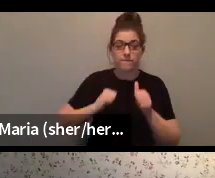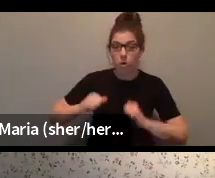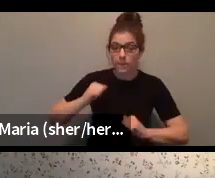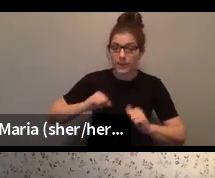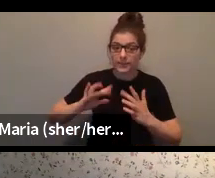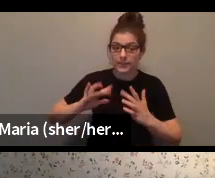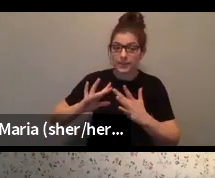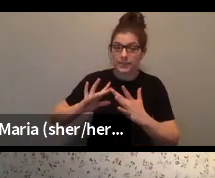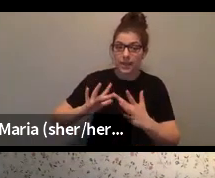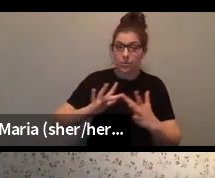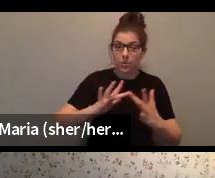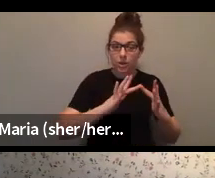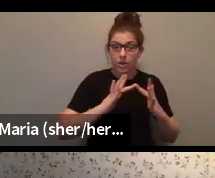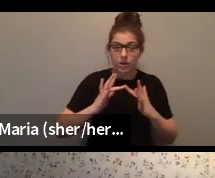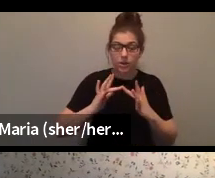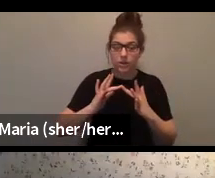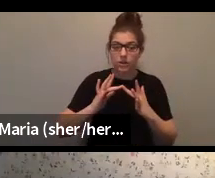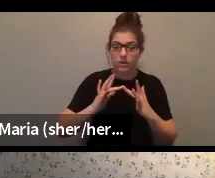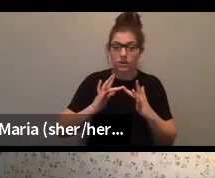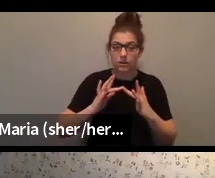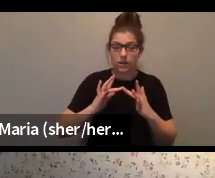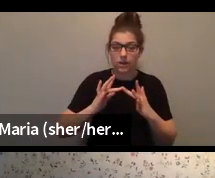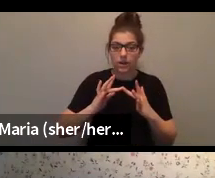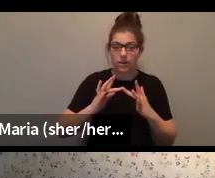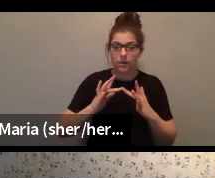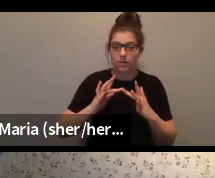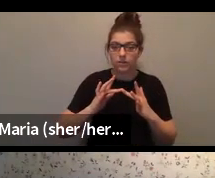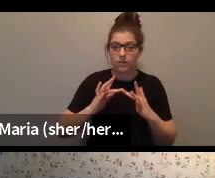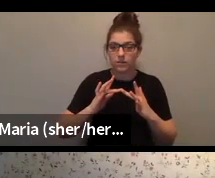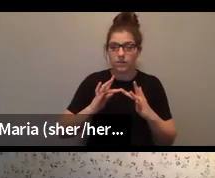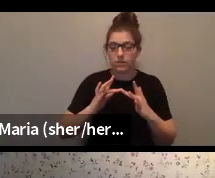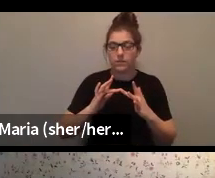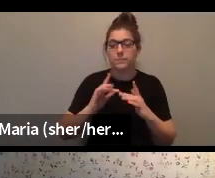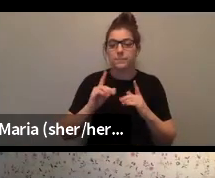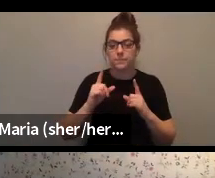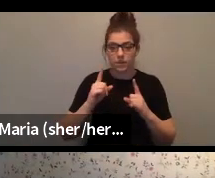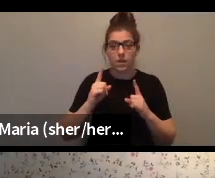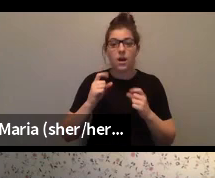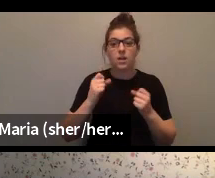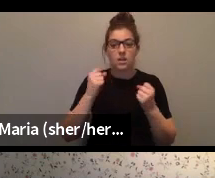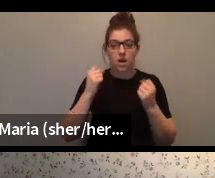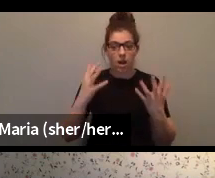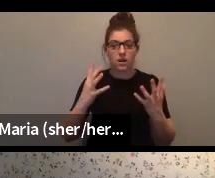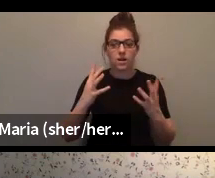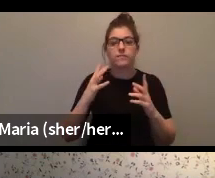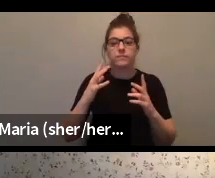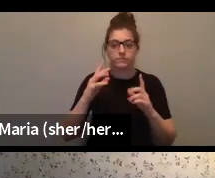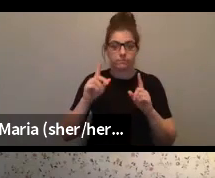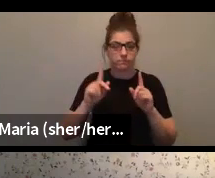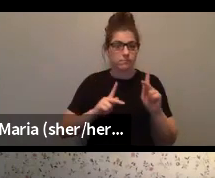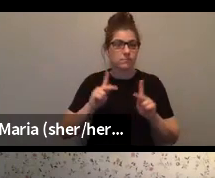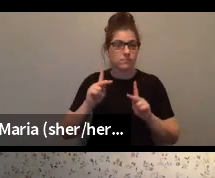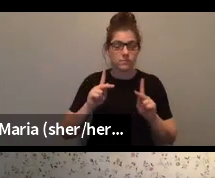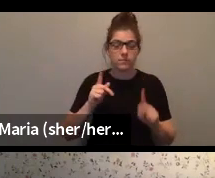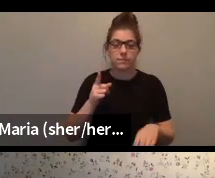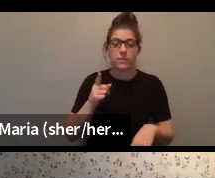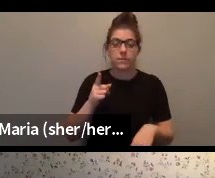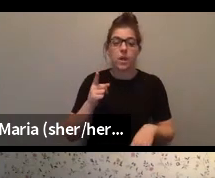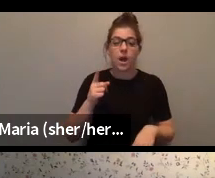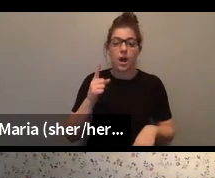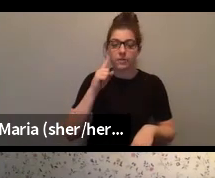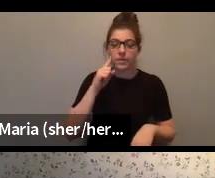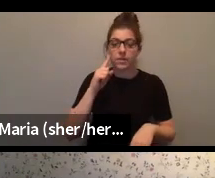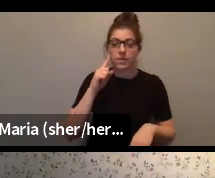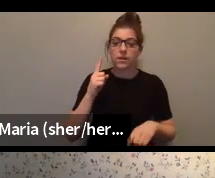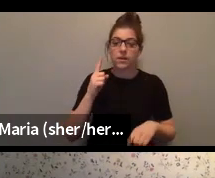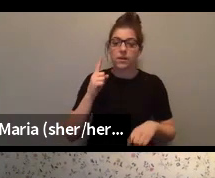became a moment in the years of that, which have been a lot of years now, where artists stood up and